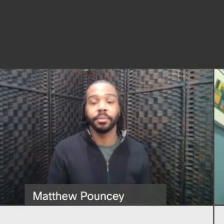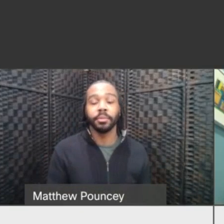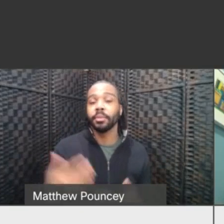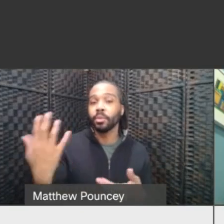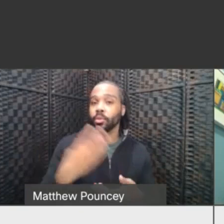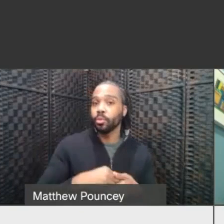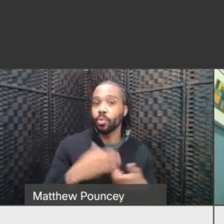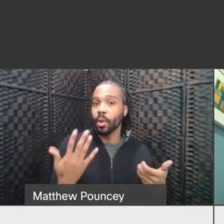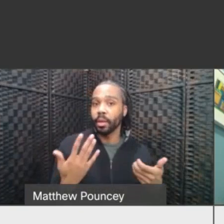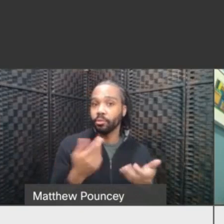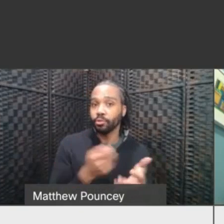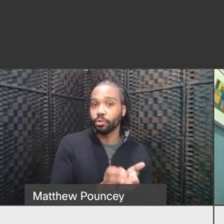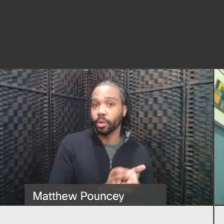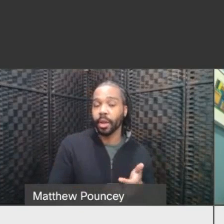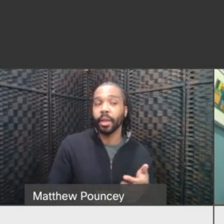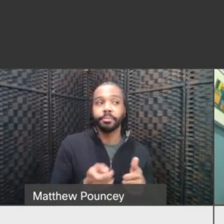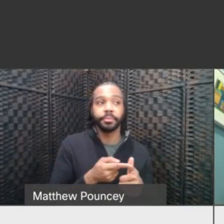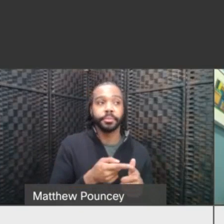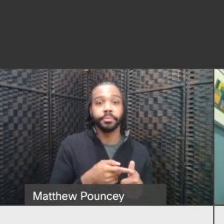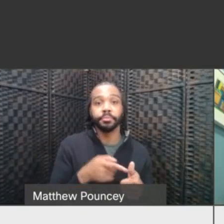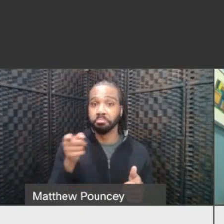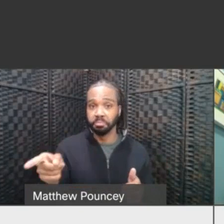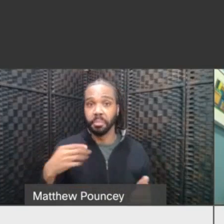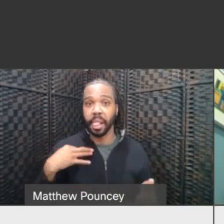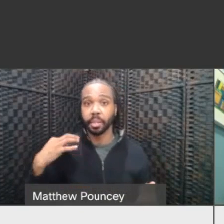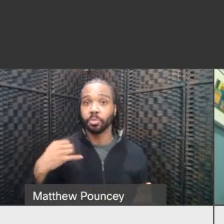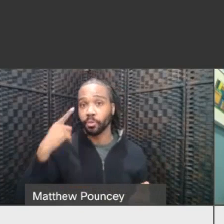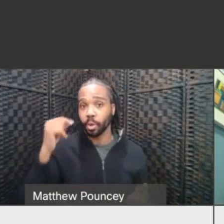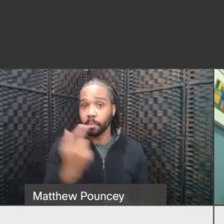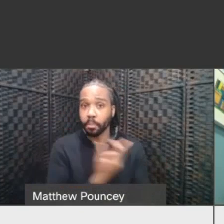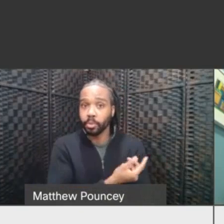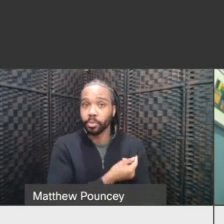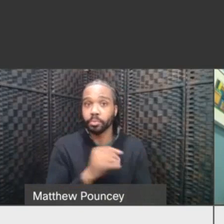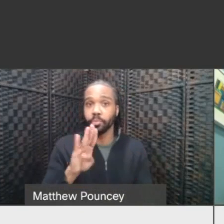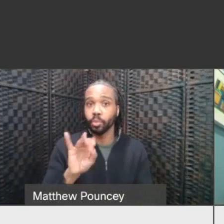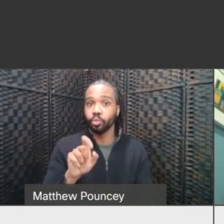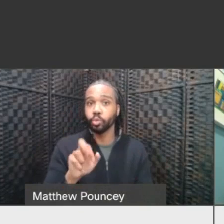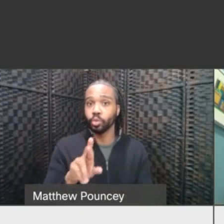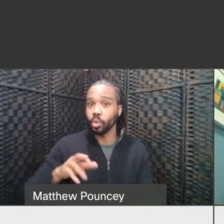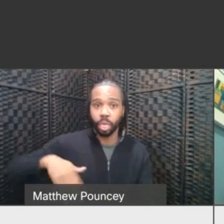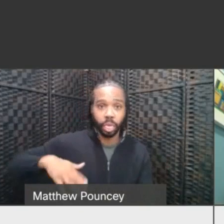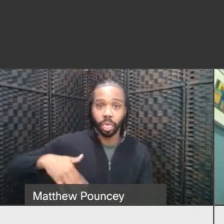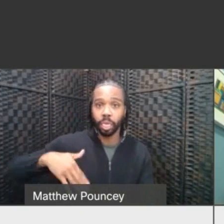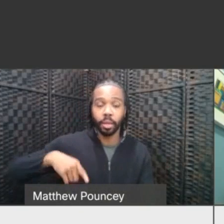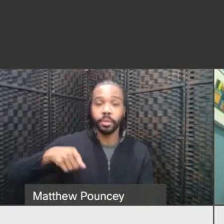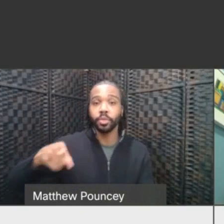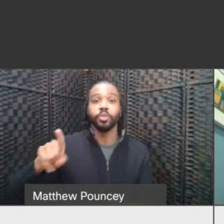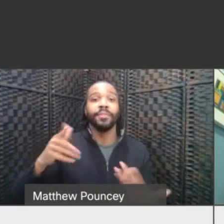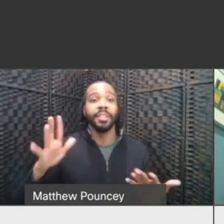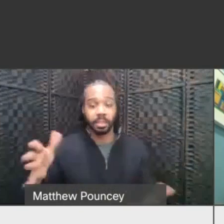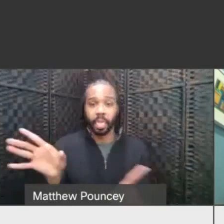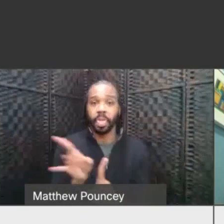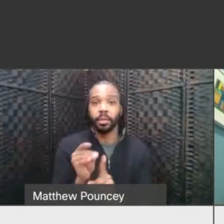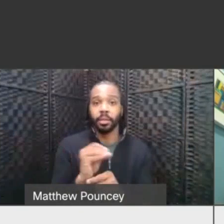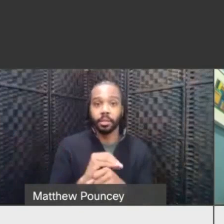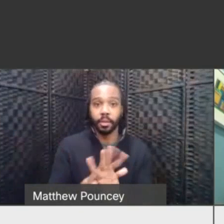including, whether you are eligible for a booster yet. And in addition, if you have had COVID within the last